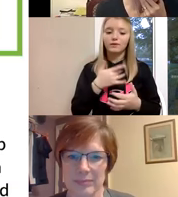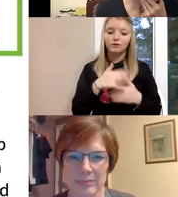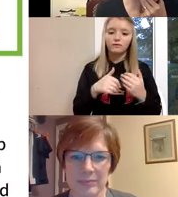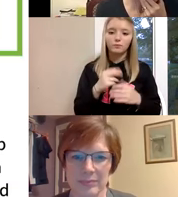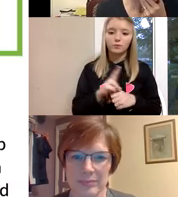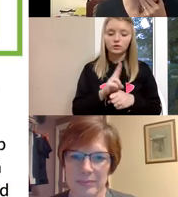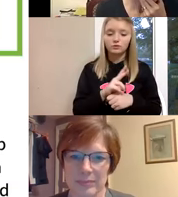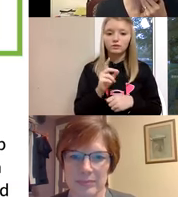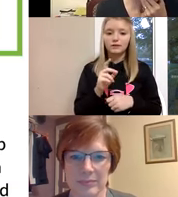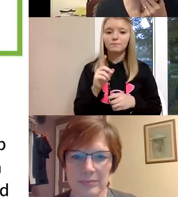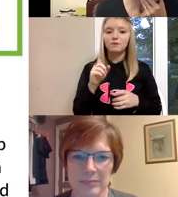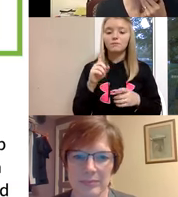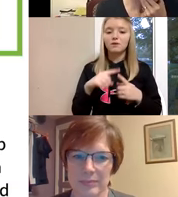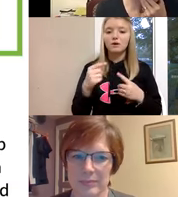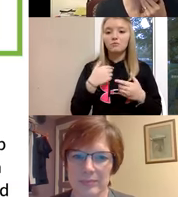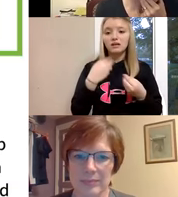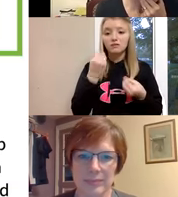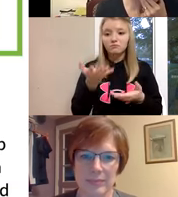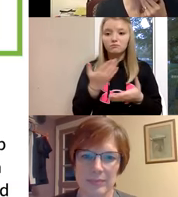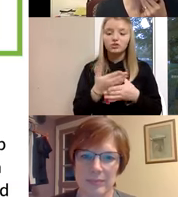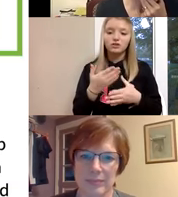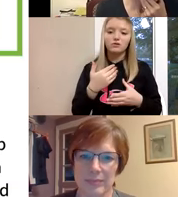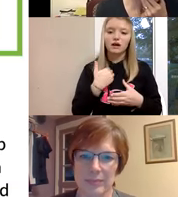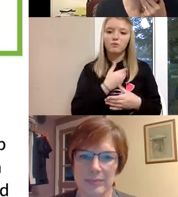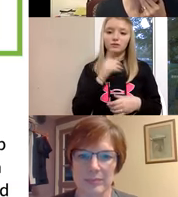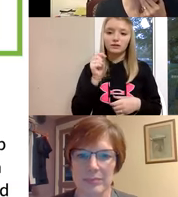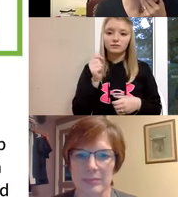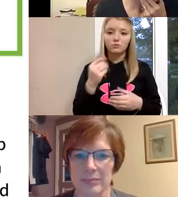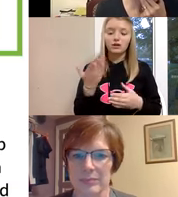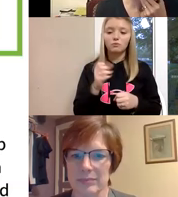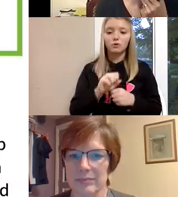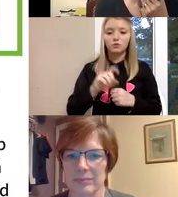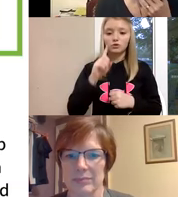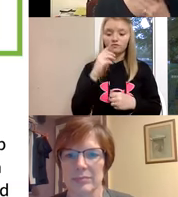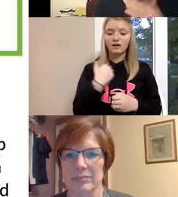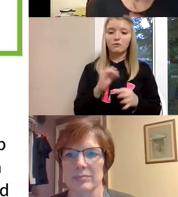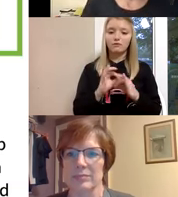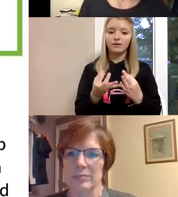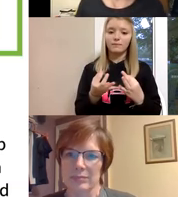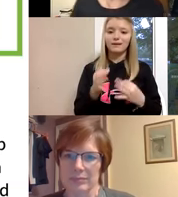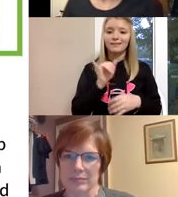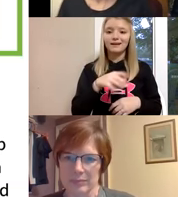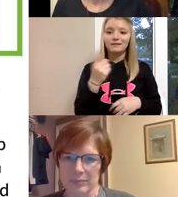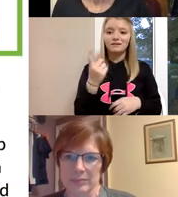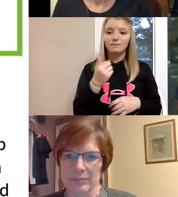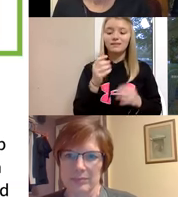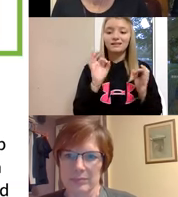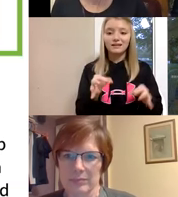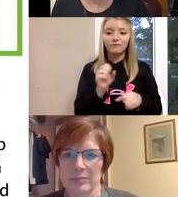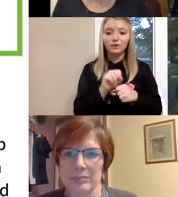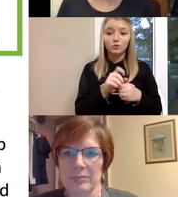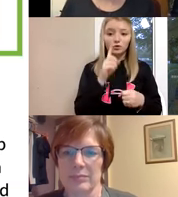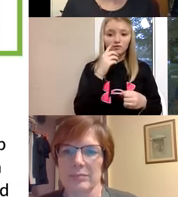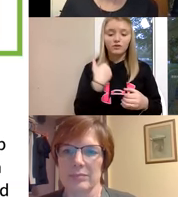But we can just share our testimony and what works for our family. And this is something that definitely works for our family.